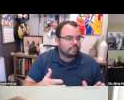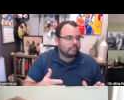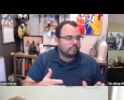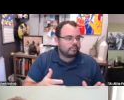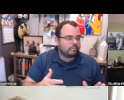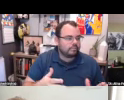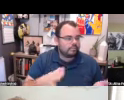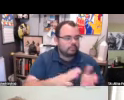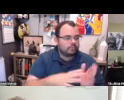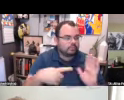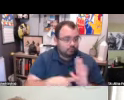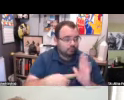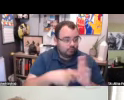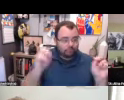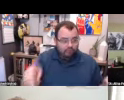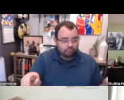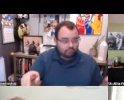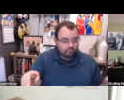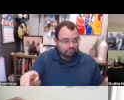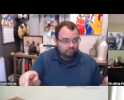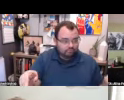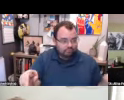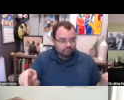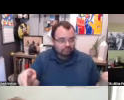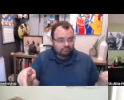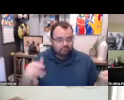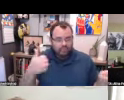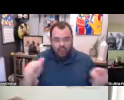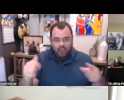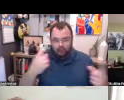will be your representative to speak. Okay?